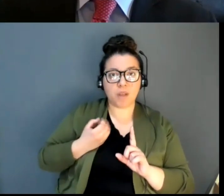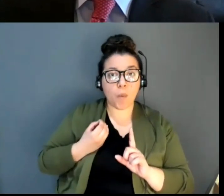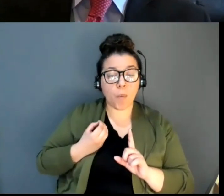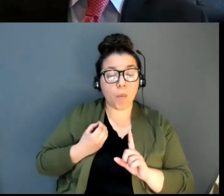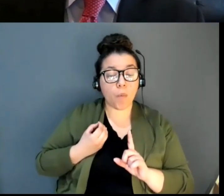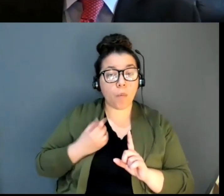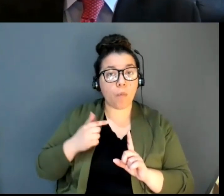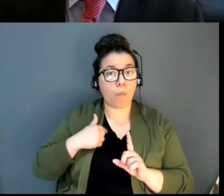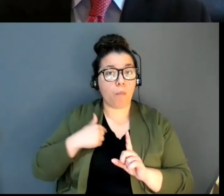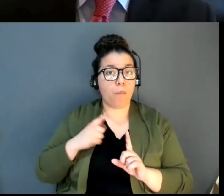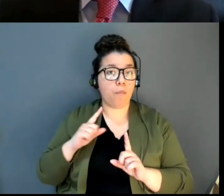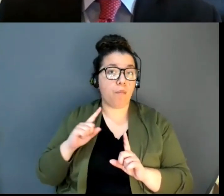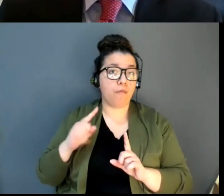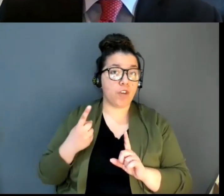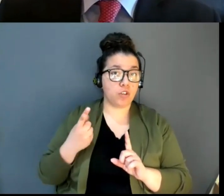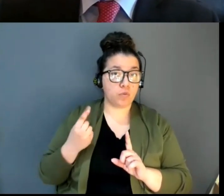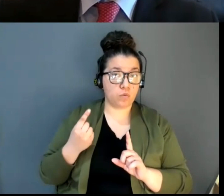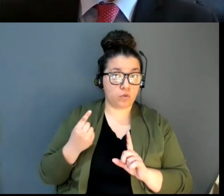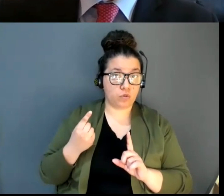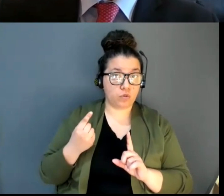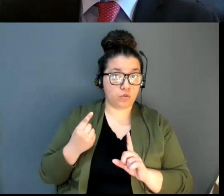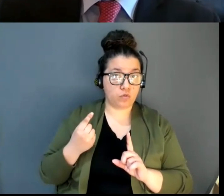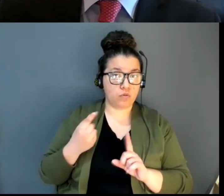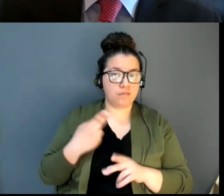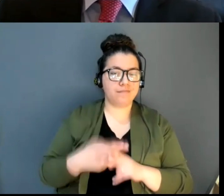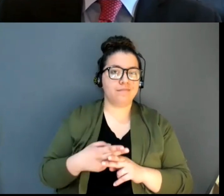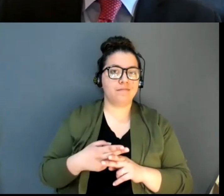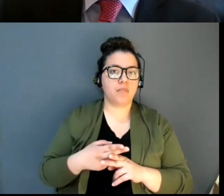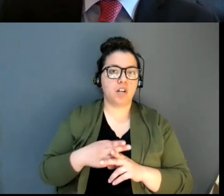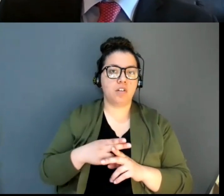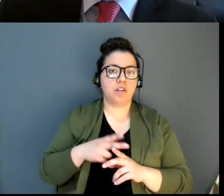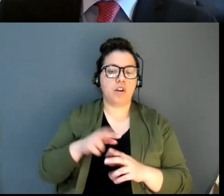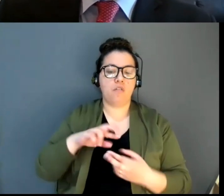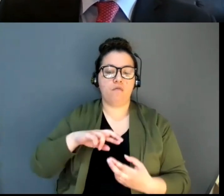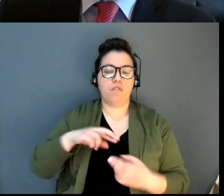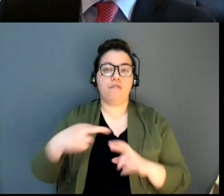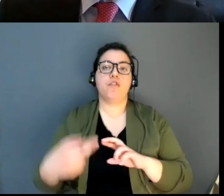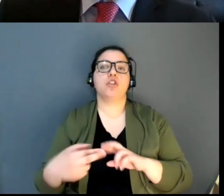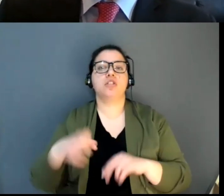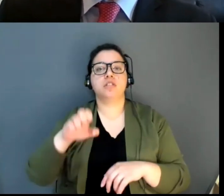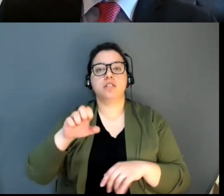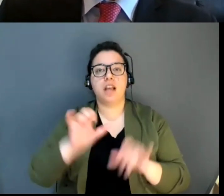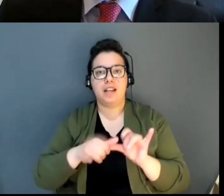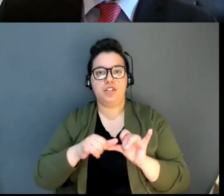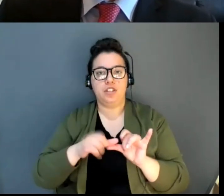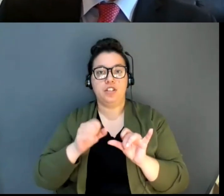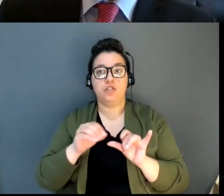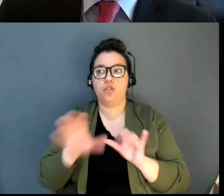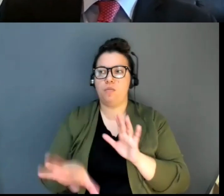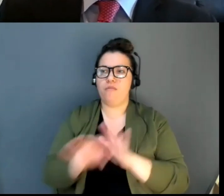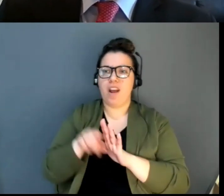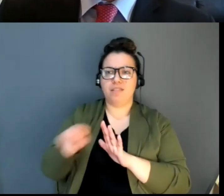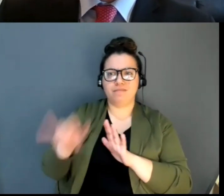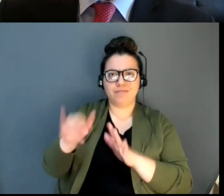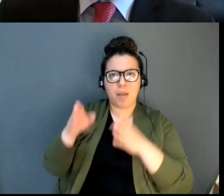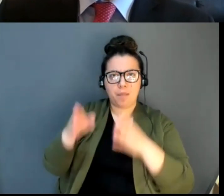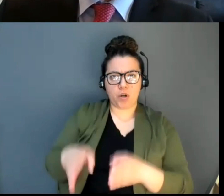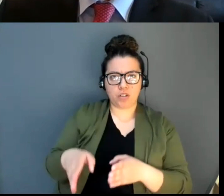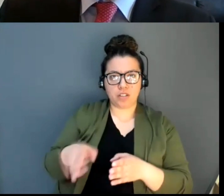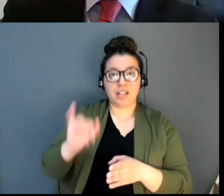I did was reverse engineer who was sending that spam. So we got their IP address, their